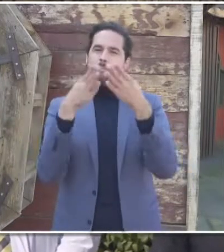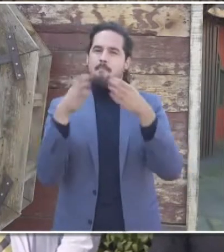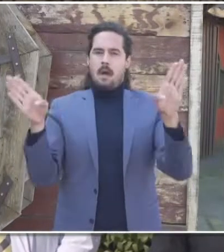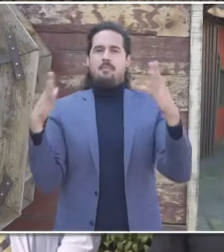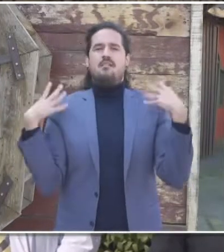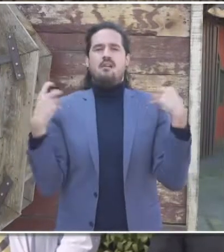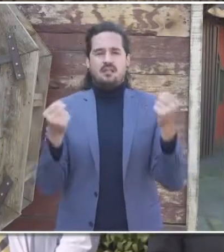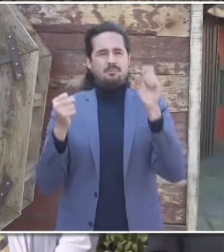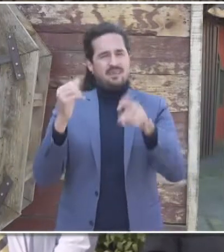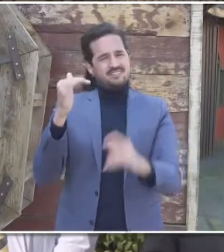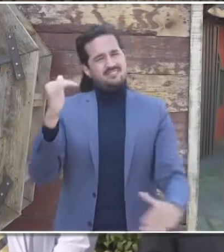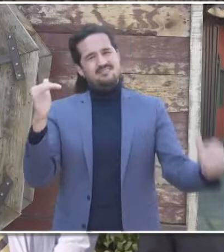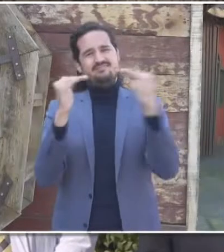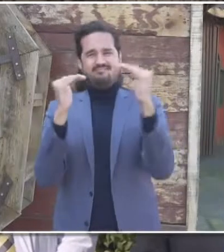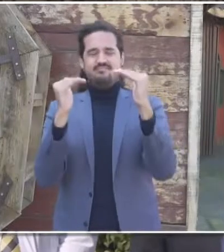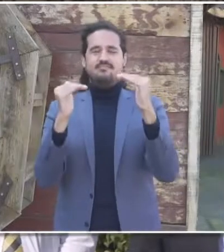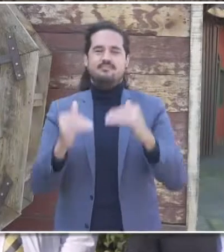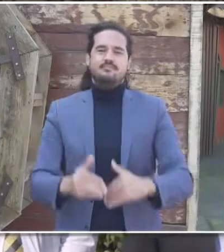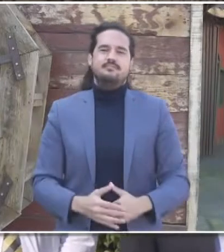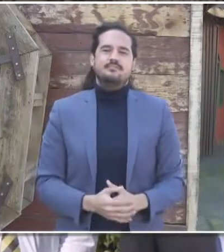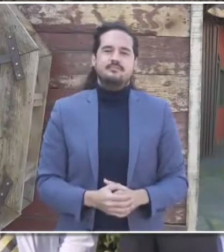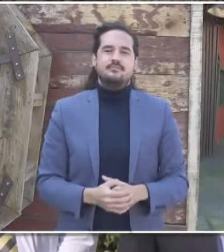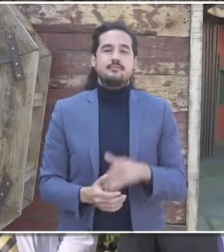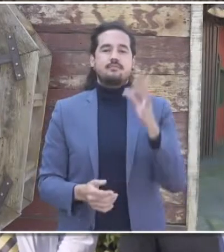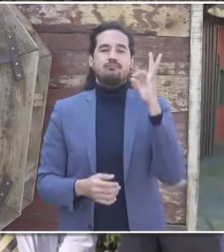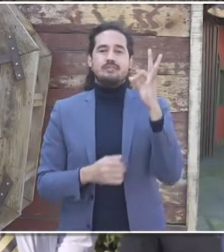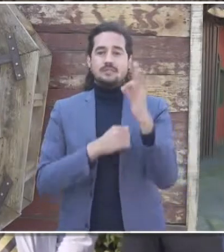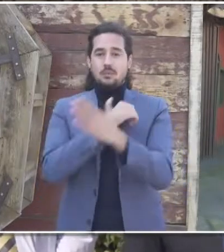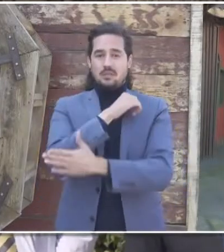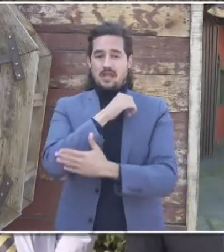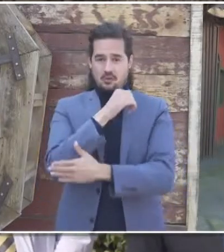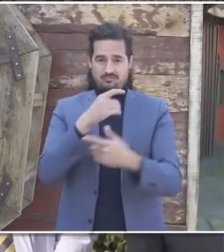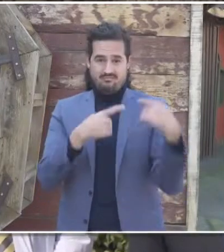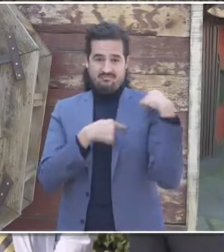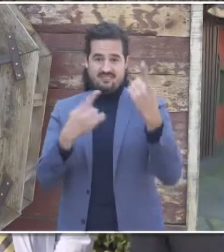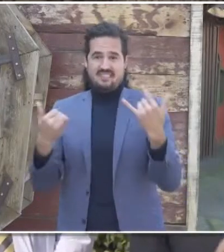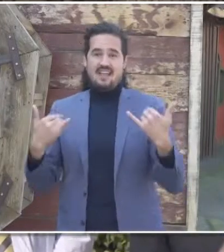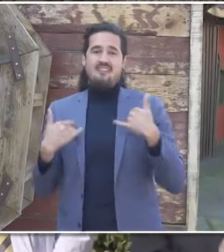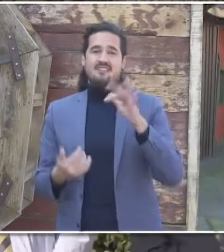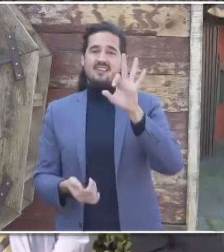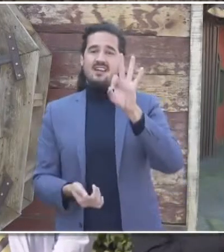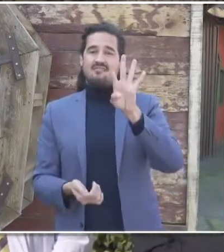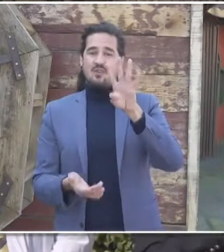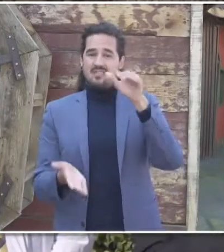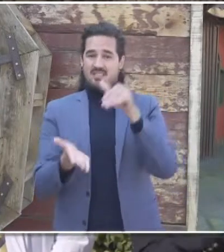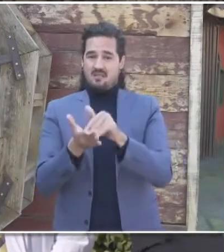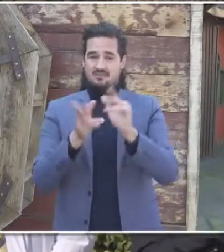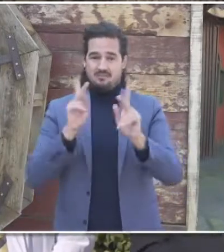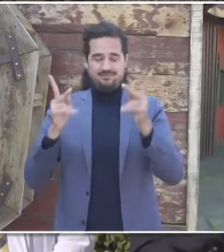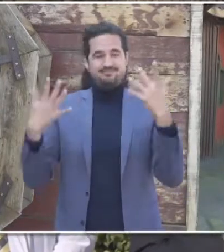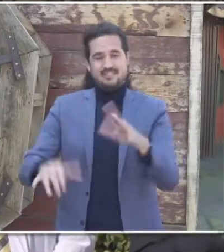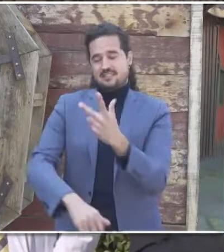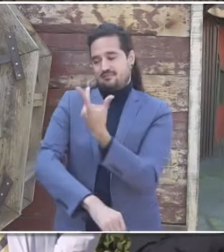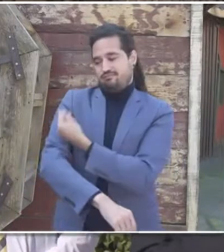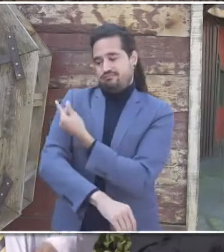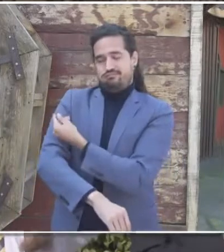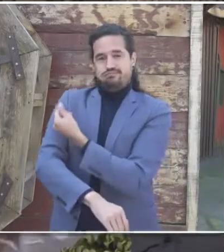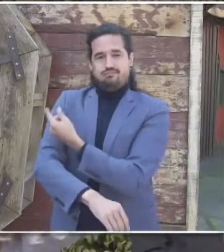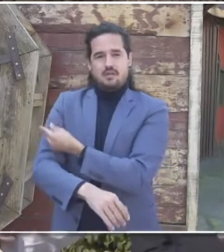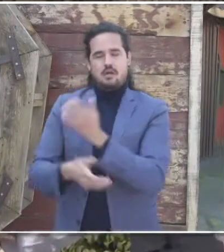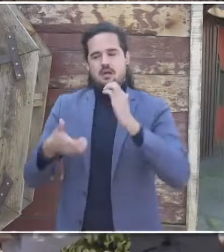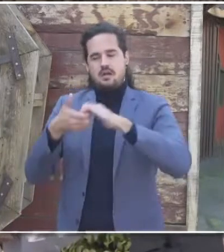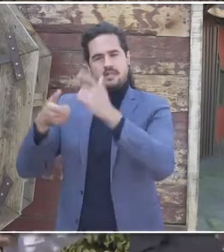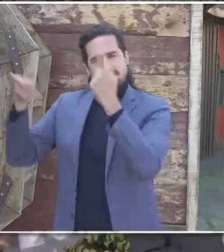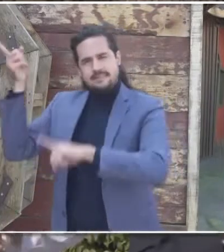Fresno County so far has administered 94,000 doses. This was done through partnerships and collaboration.